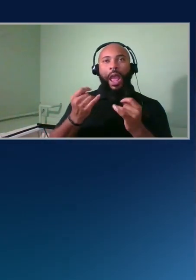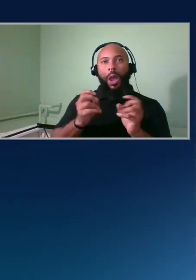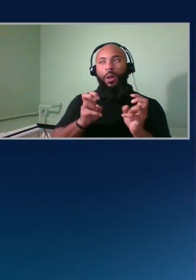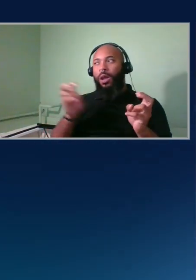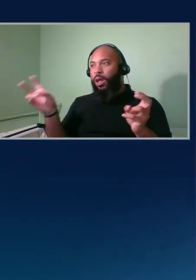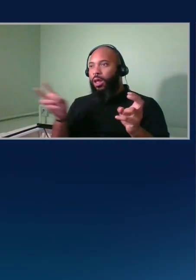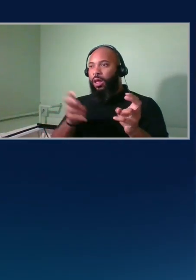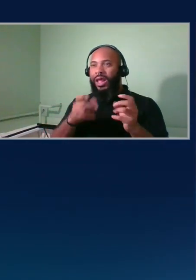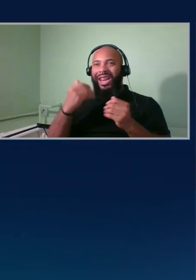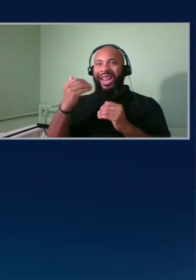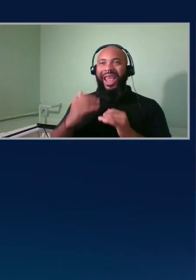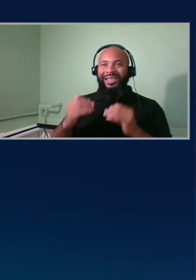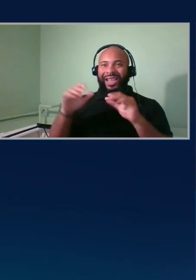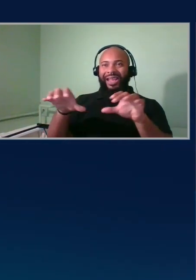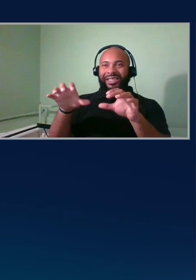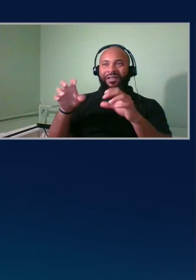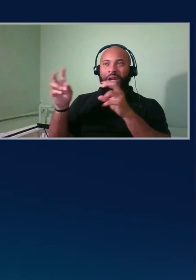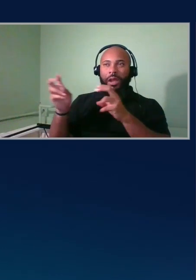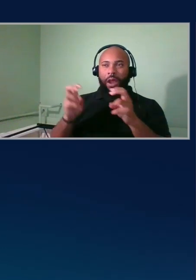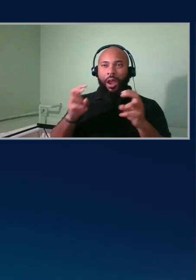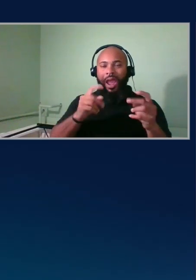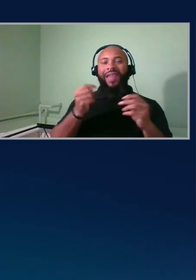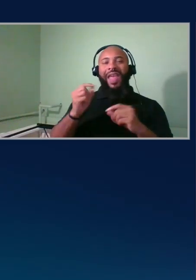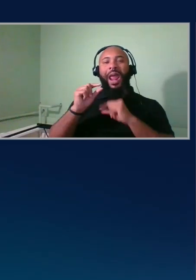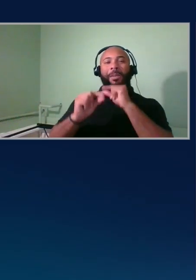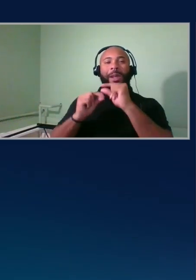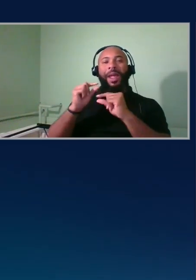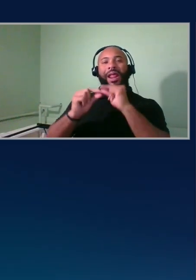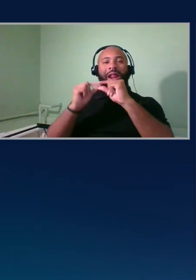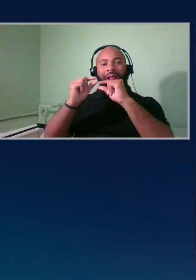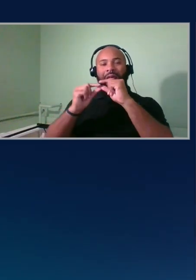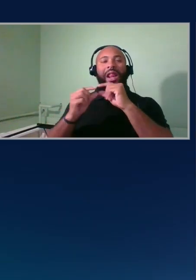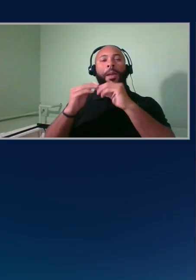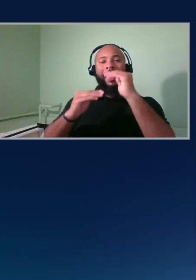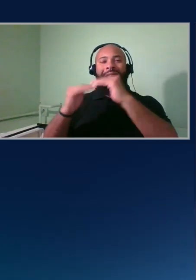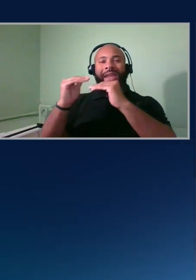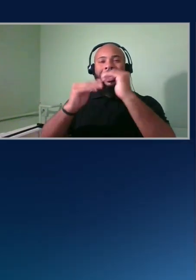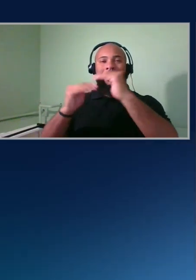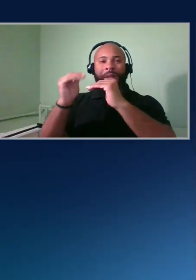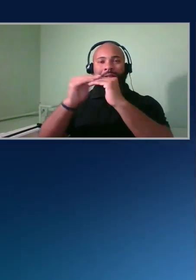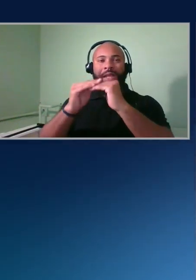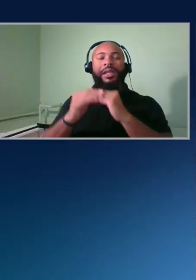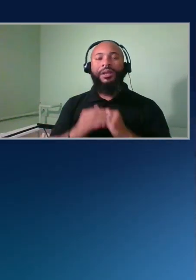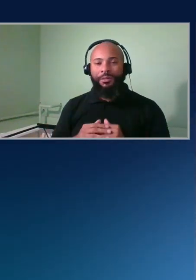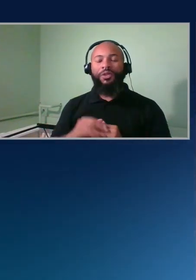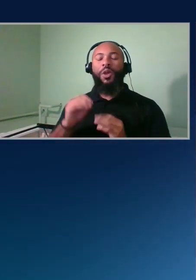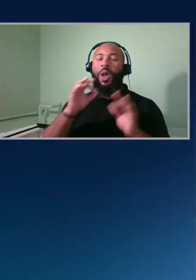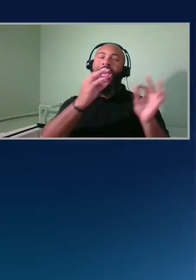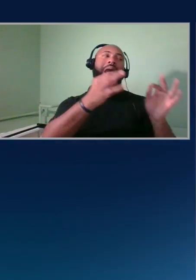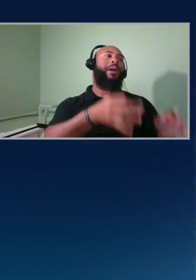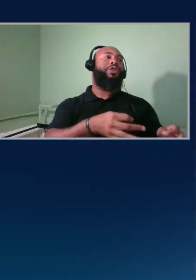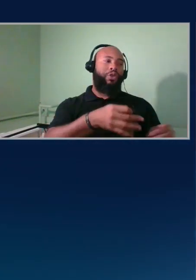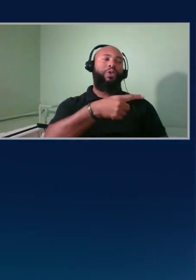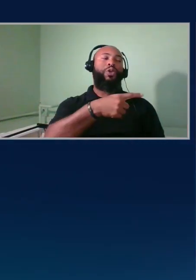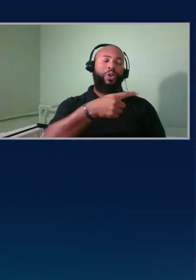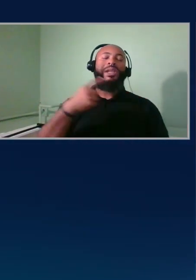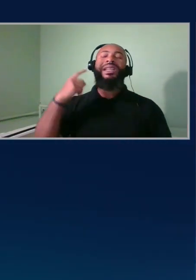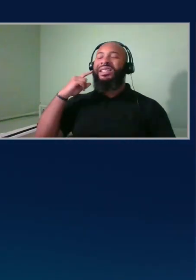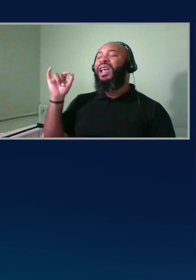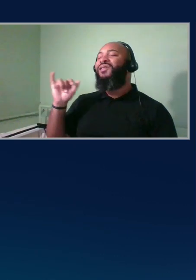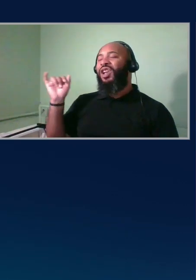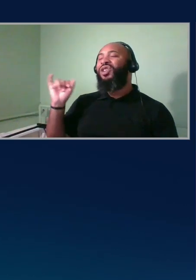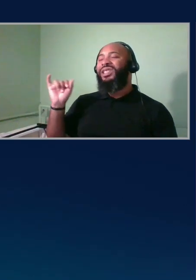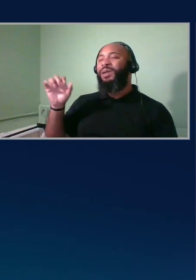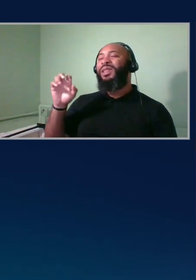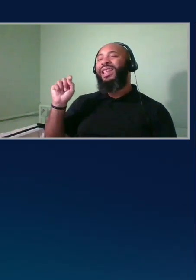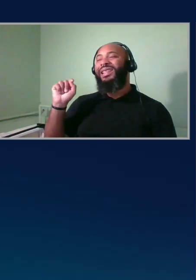next activity, and I'm incrementally building. Right. Yes. Yes. Absolutely. Amazing. So it Simply sounds very amazing. similar in the ETL pipeline